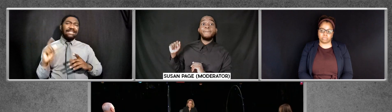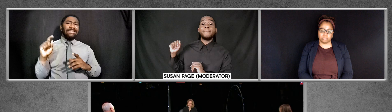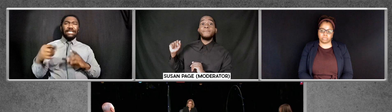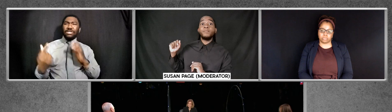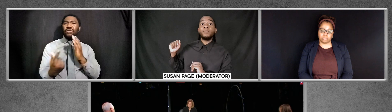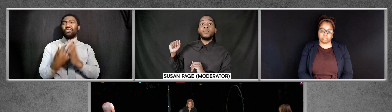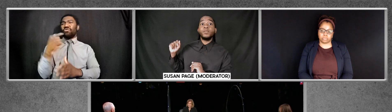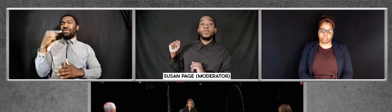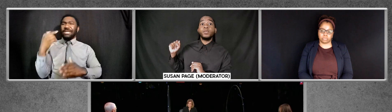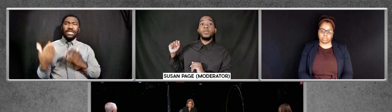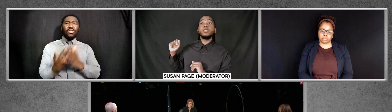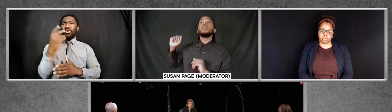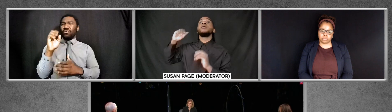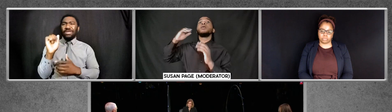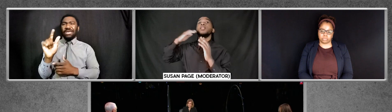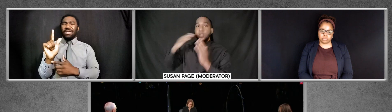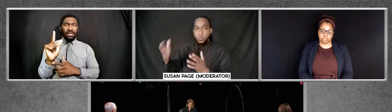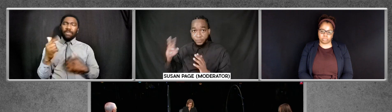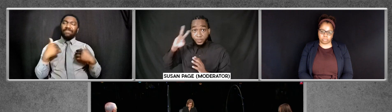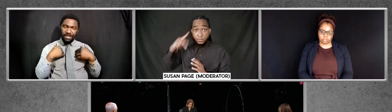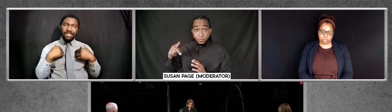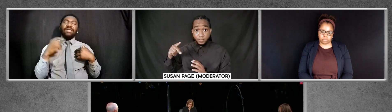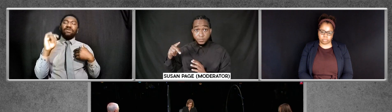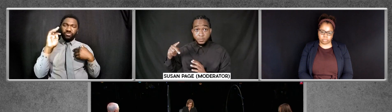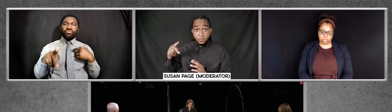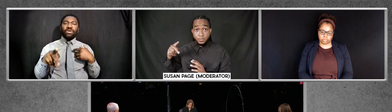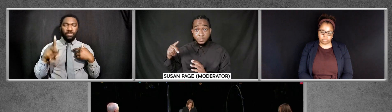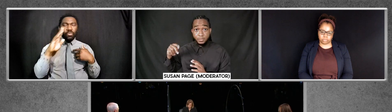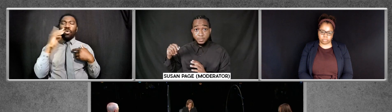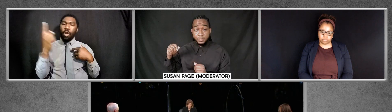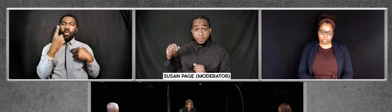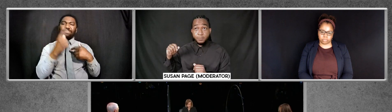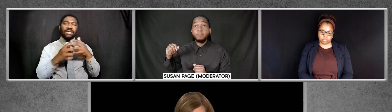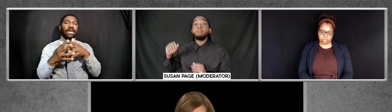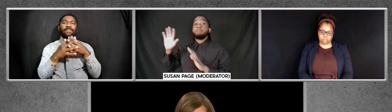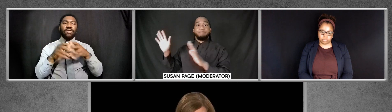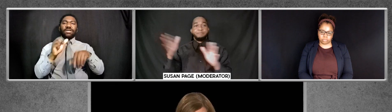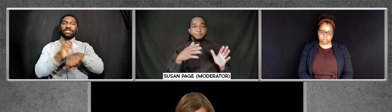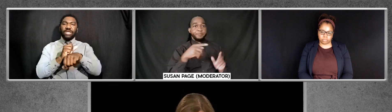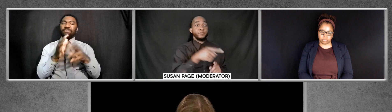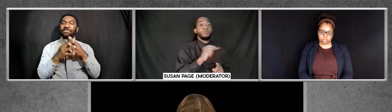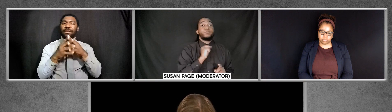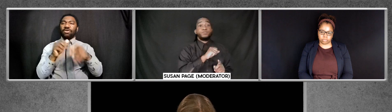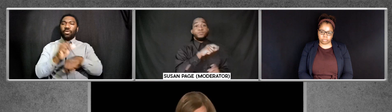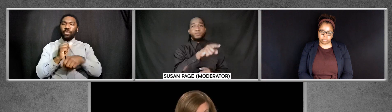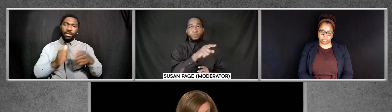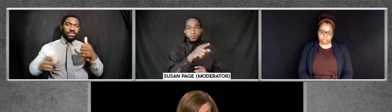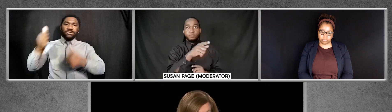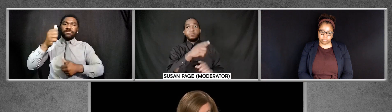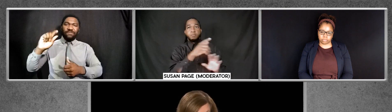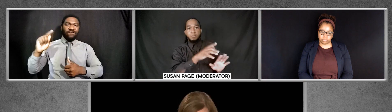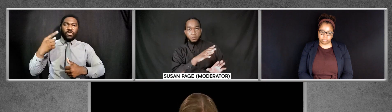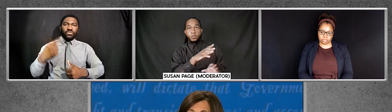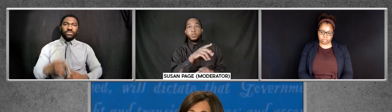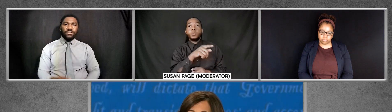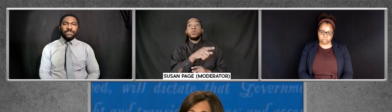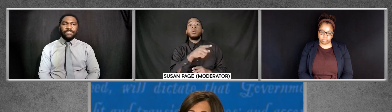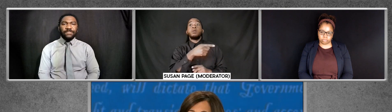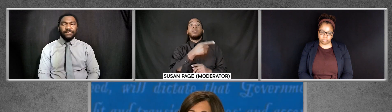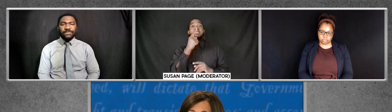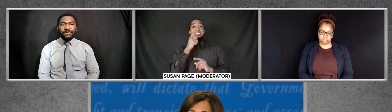going to always put American jobs and American workers first. Senator Harris, as the Vice President mentioned, you co-sponsored the Green New Deal in